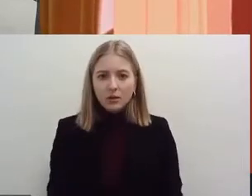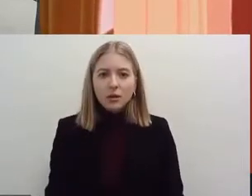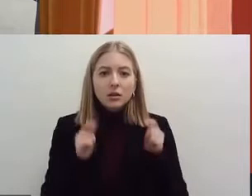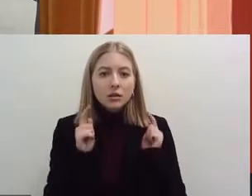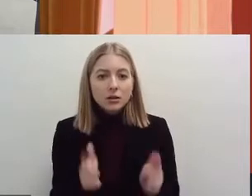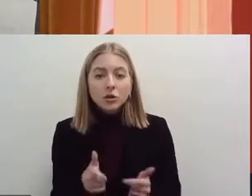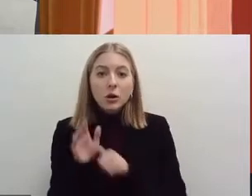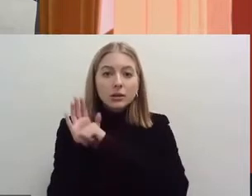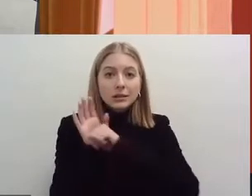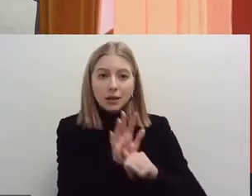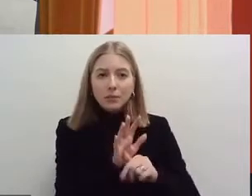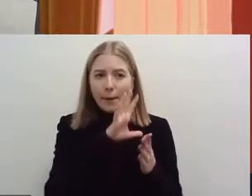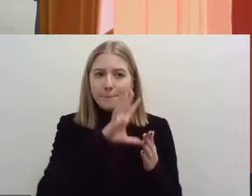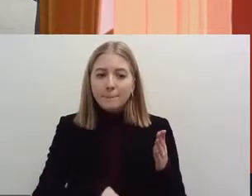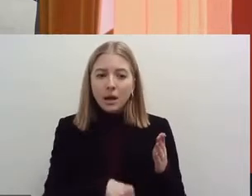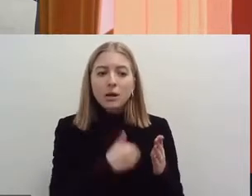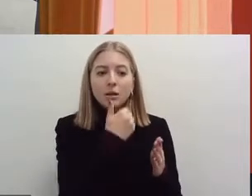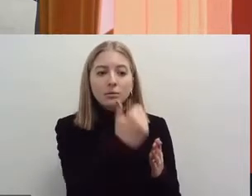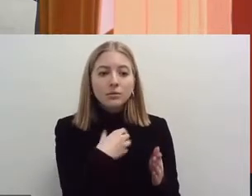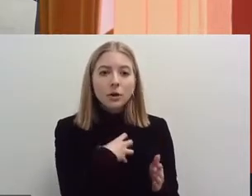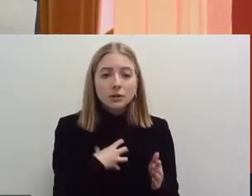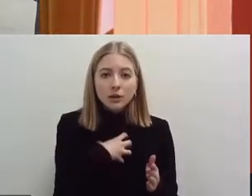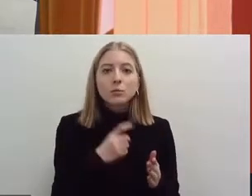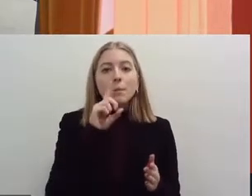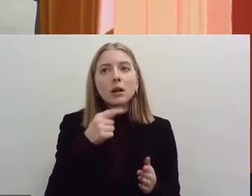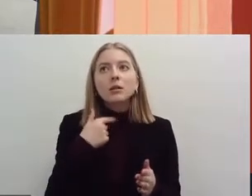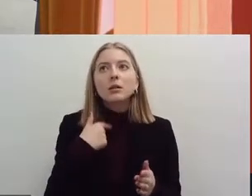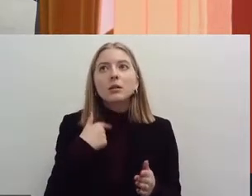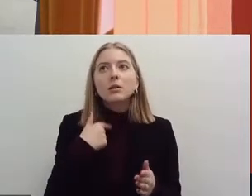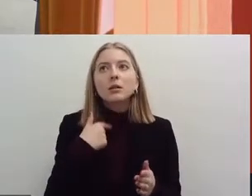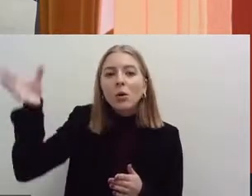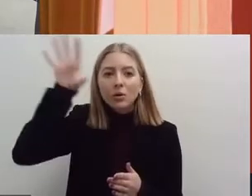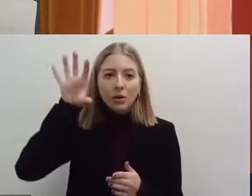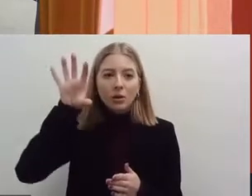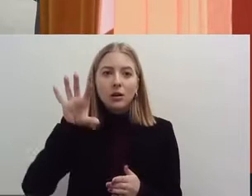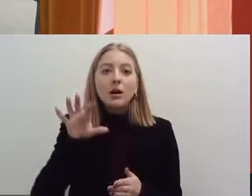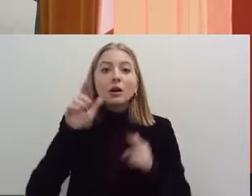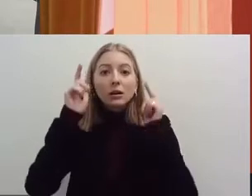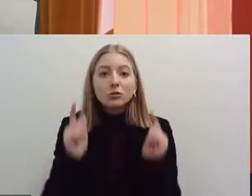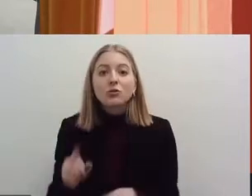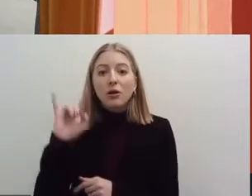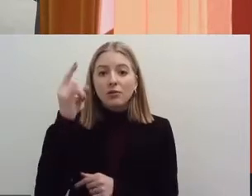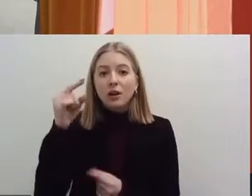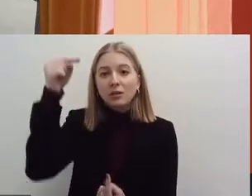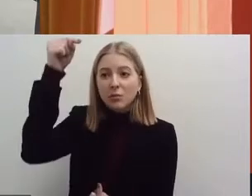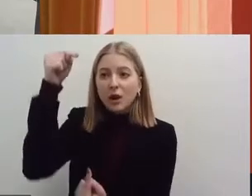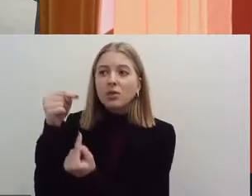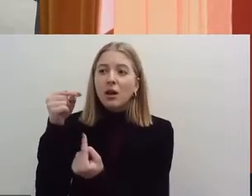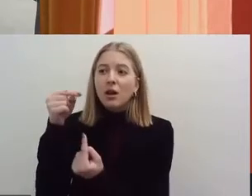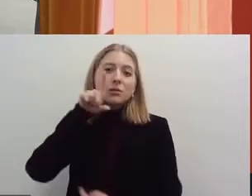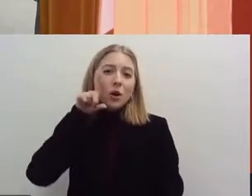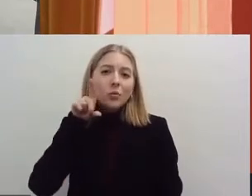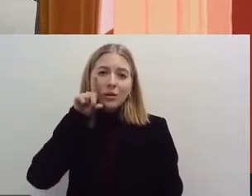about empowering students, and I think that it's important to help them understand that they